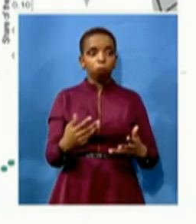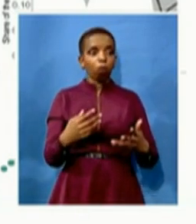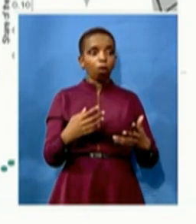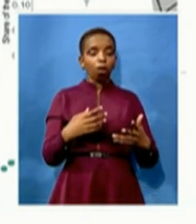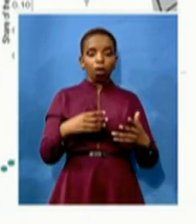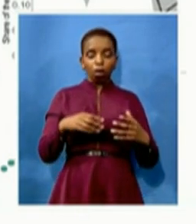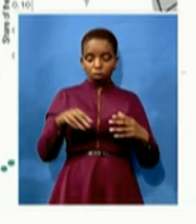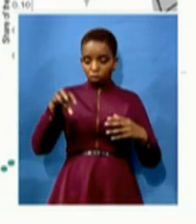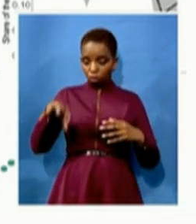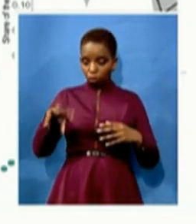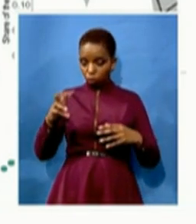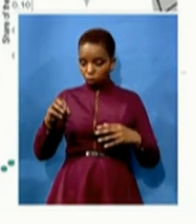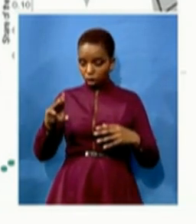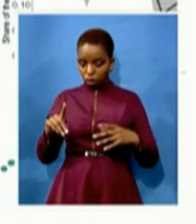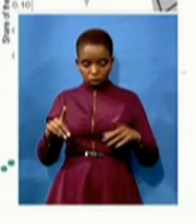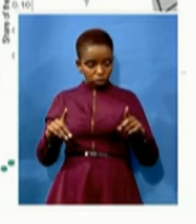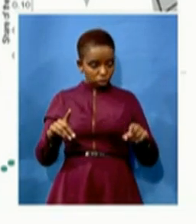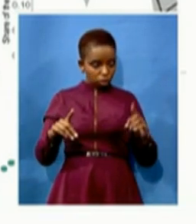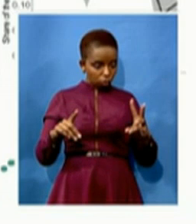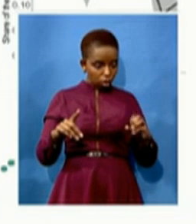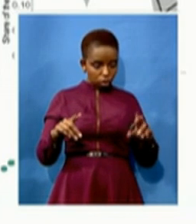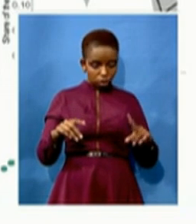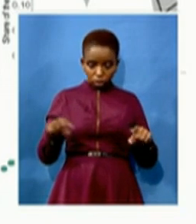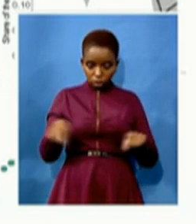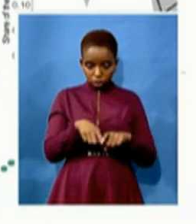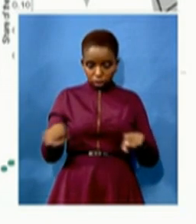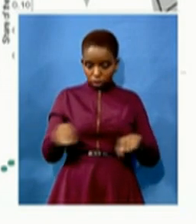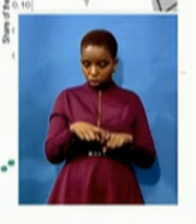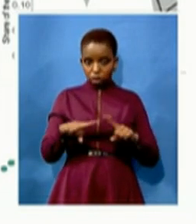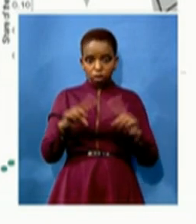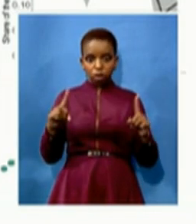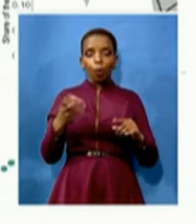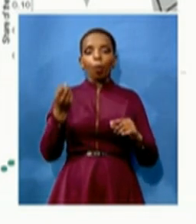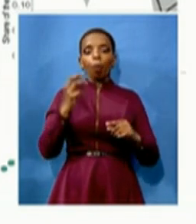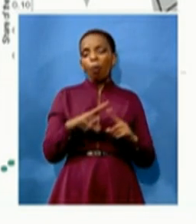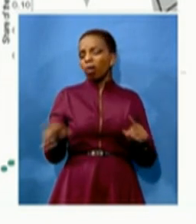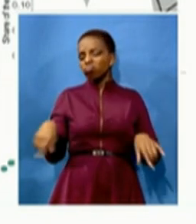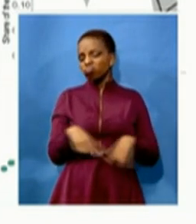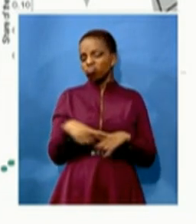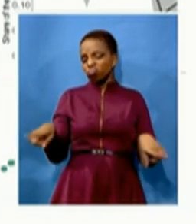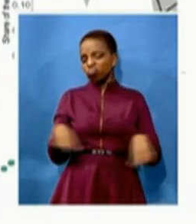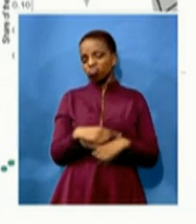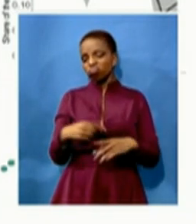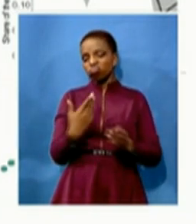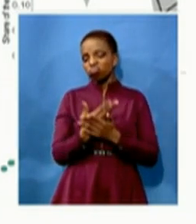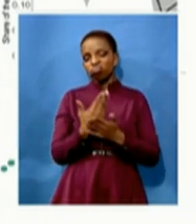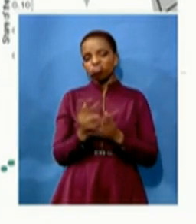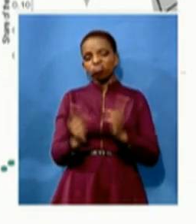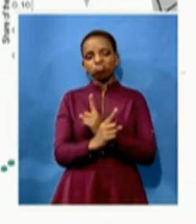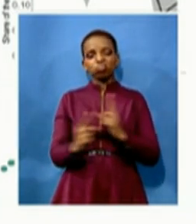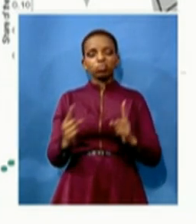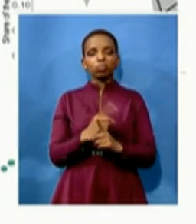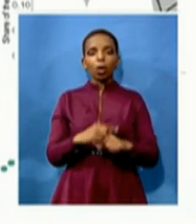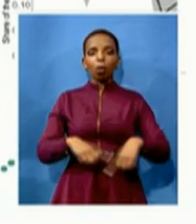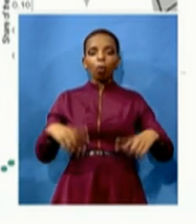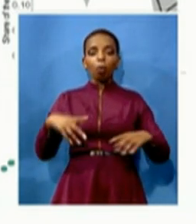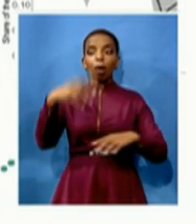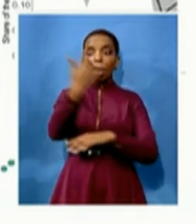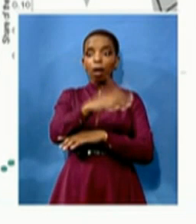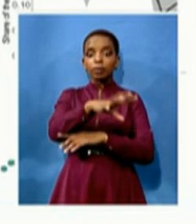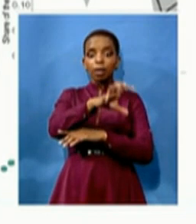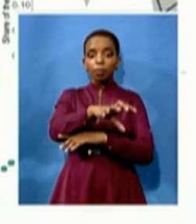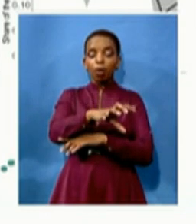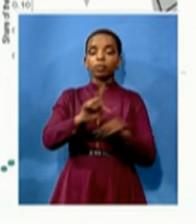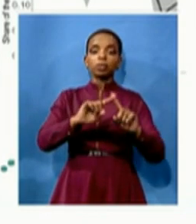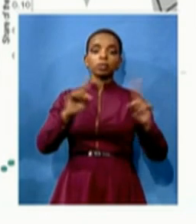the across-ward restrictions? You can study the effect of what the change in this multiplier does to the